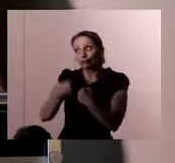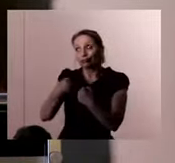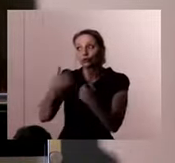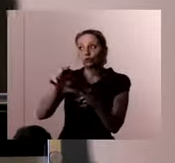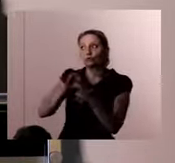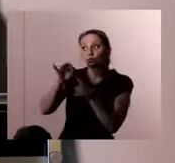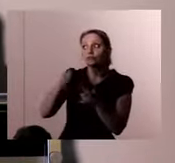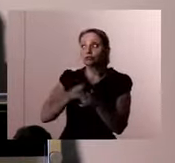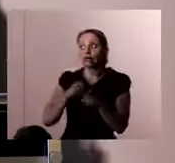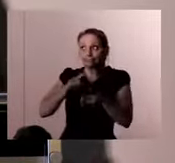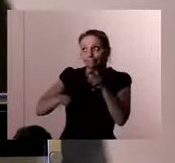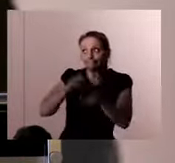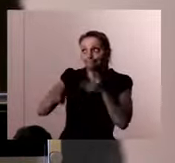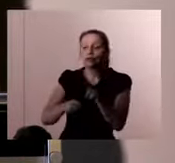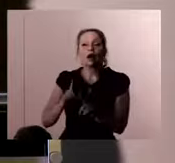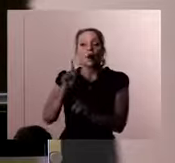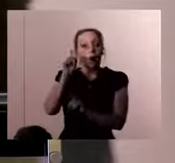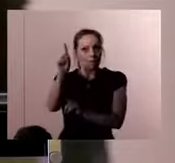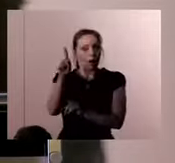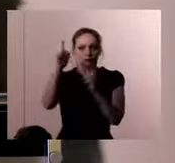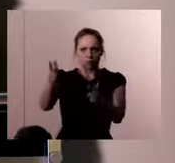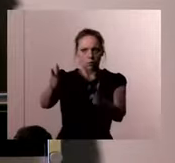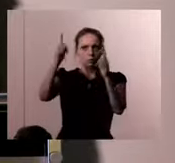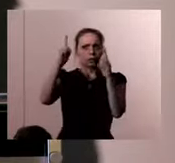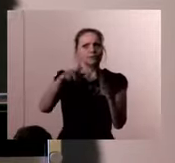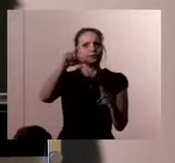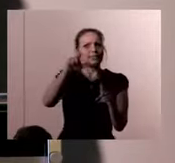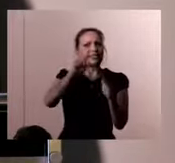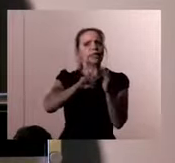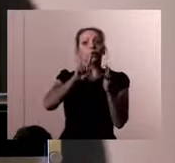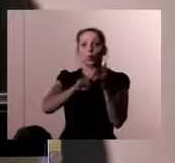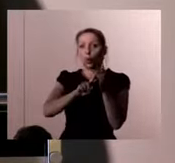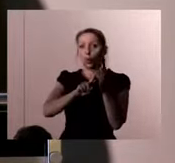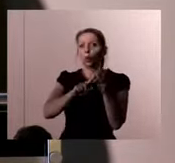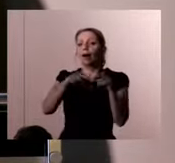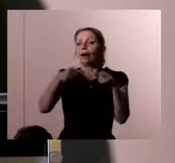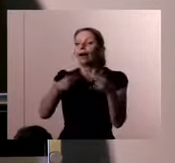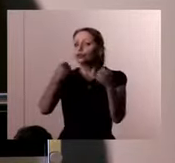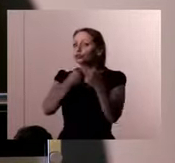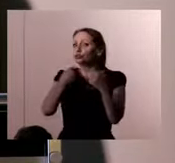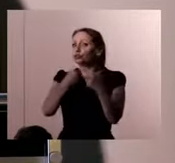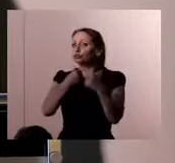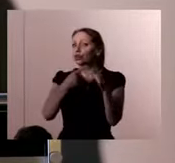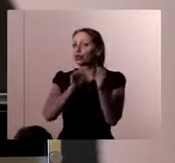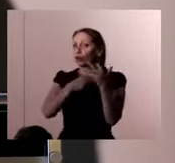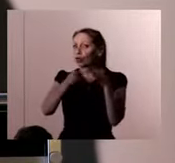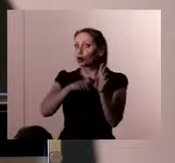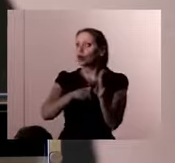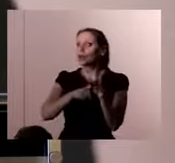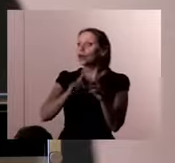then, however, the CEO of the American Anti-Doping Authority has claimed that Armstrong even lied to